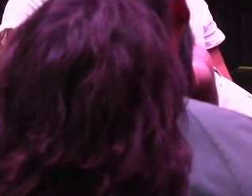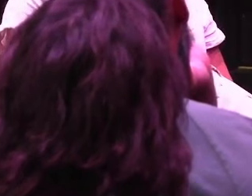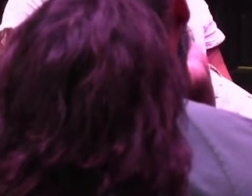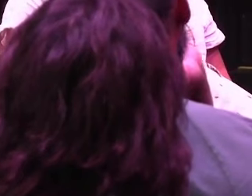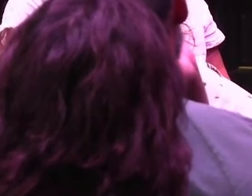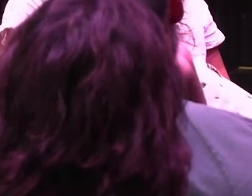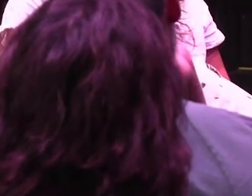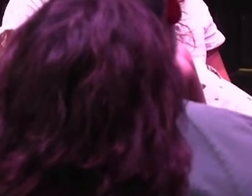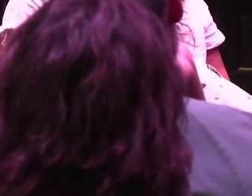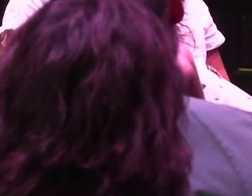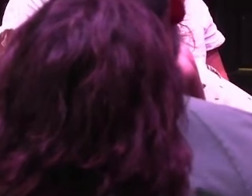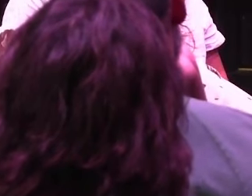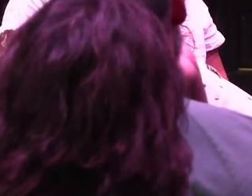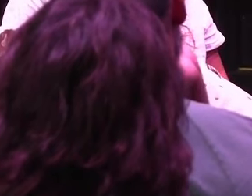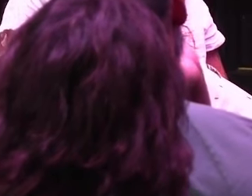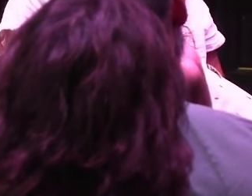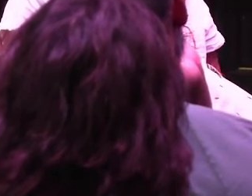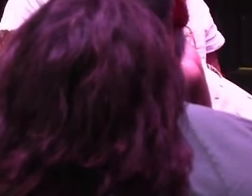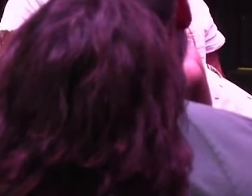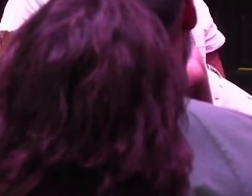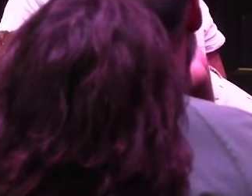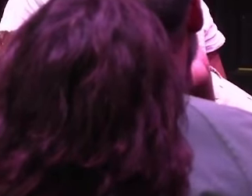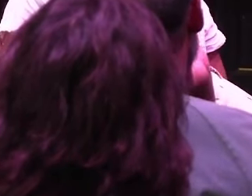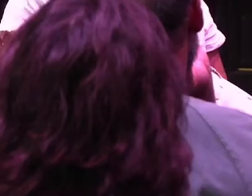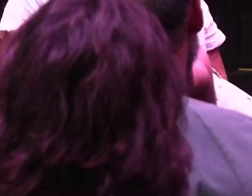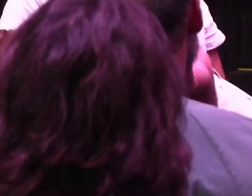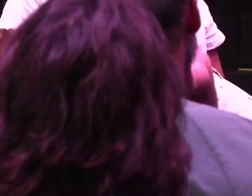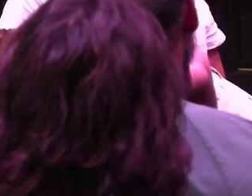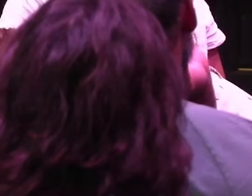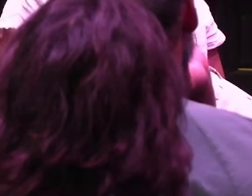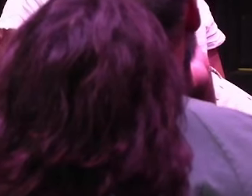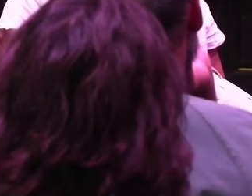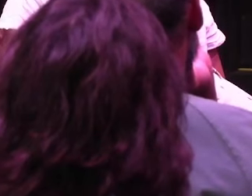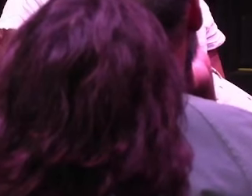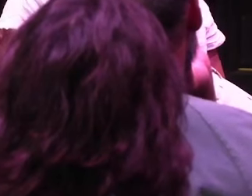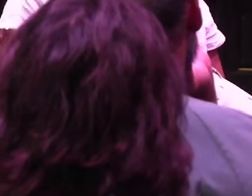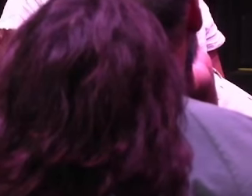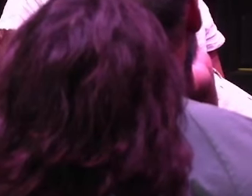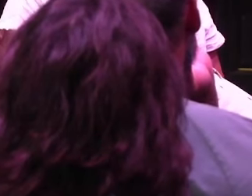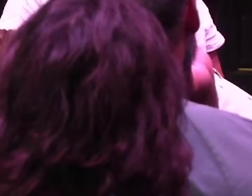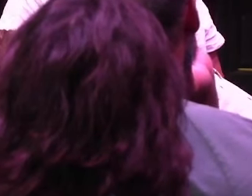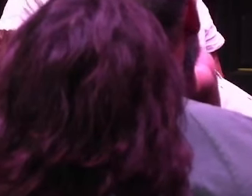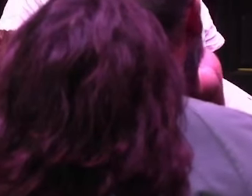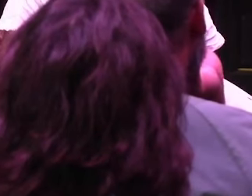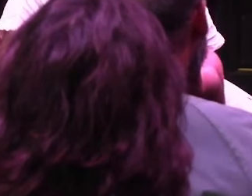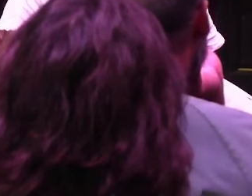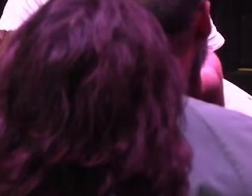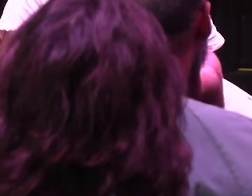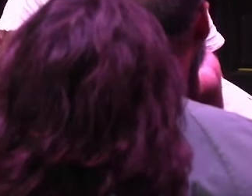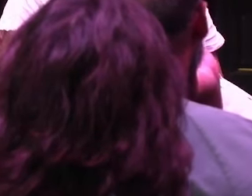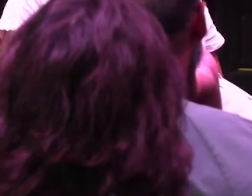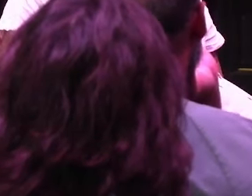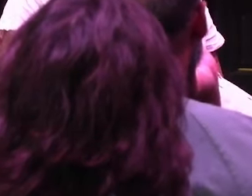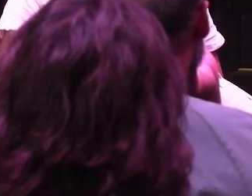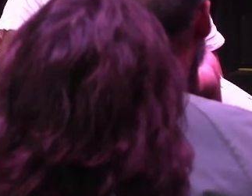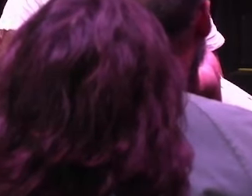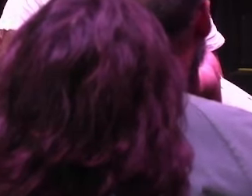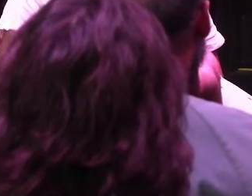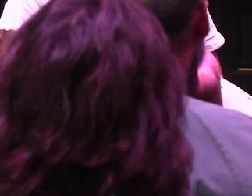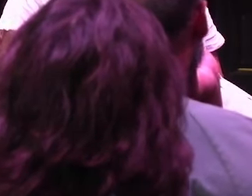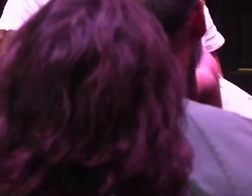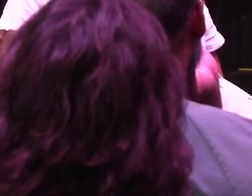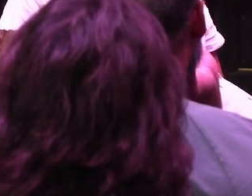but when I'm programming or when I'm creating as an artist, they're in my head, they're in there, they're part of me as an artist, I'm